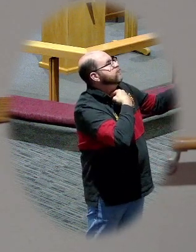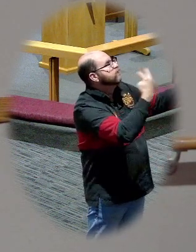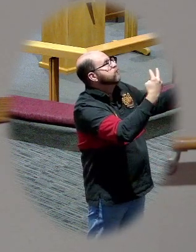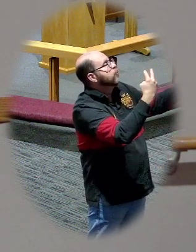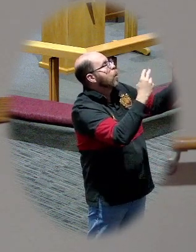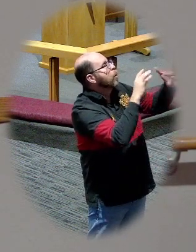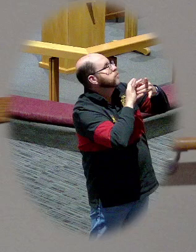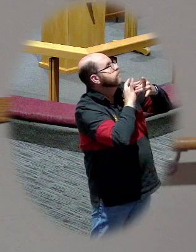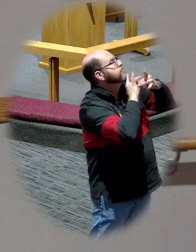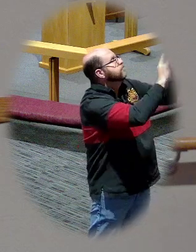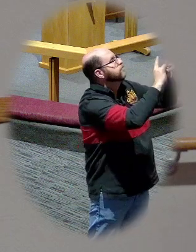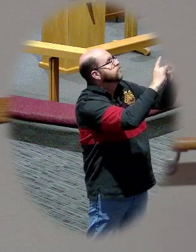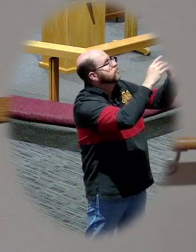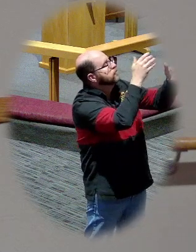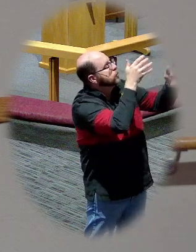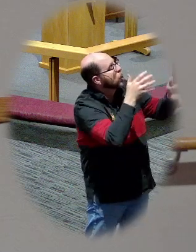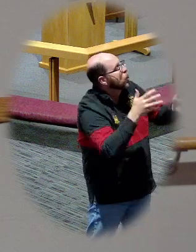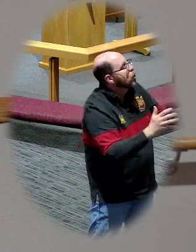One voice.